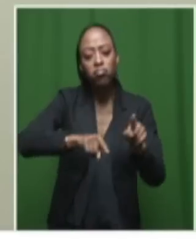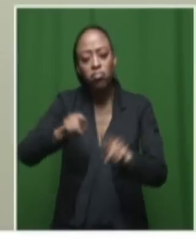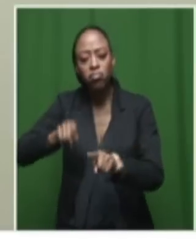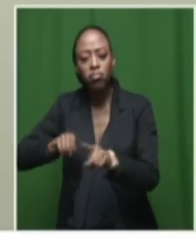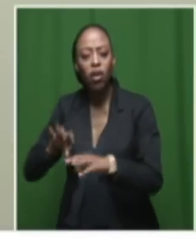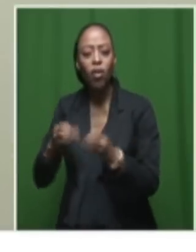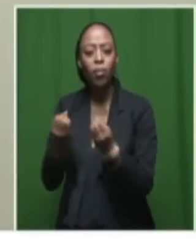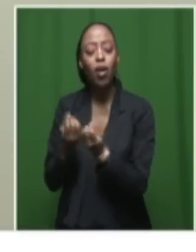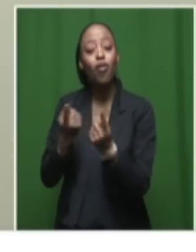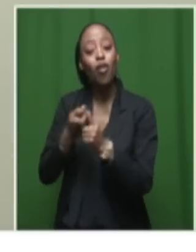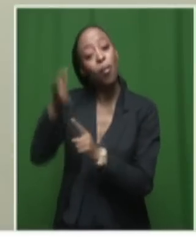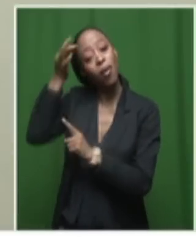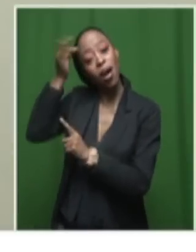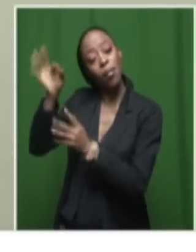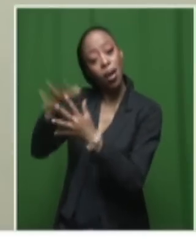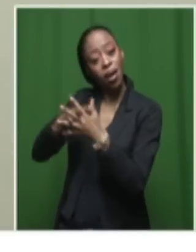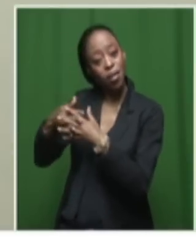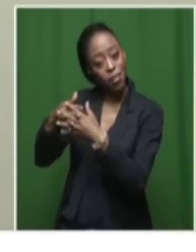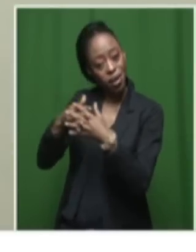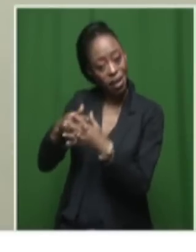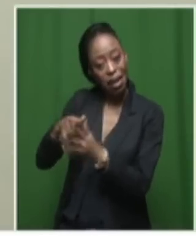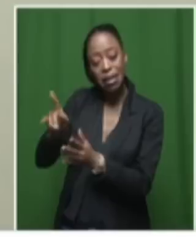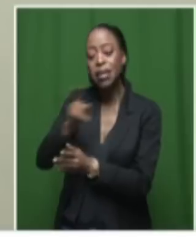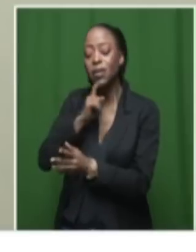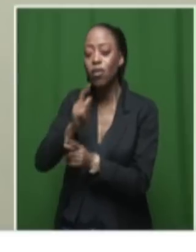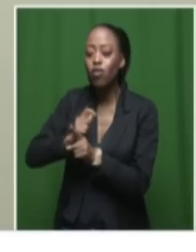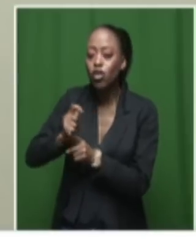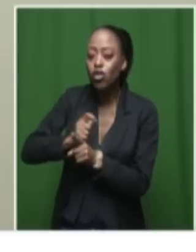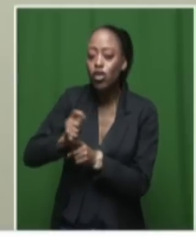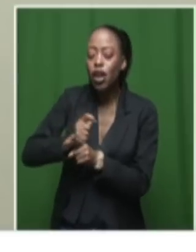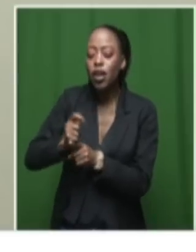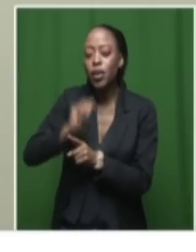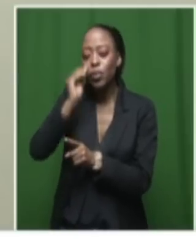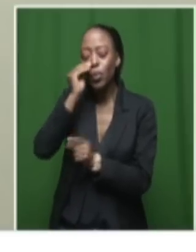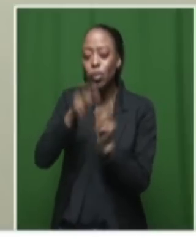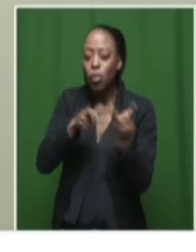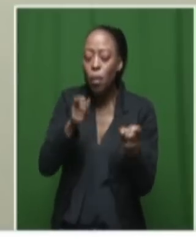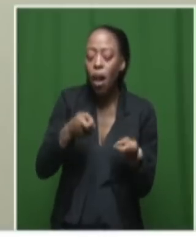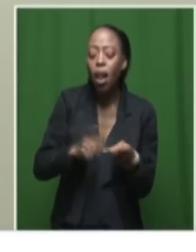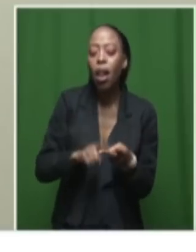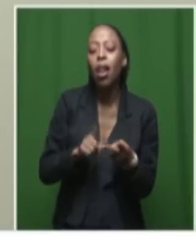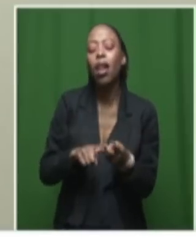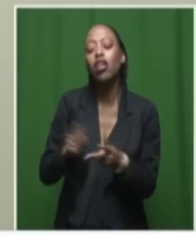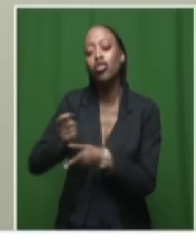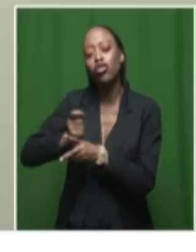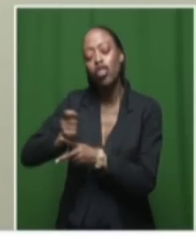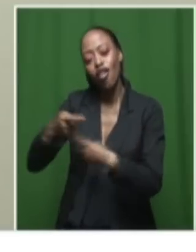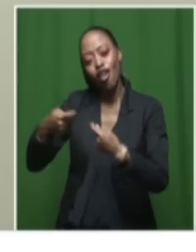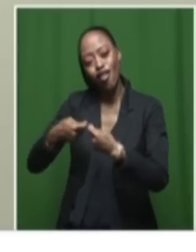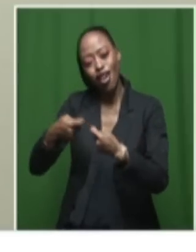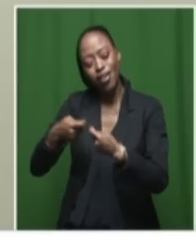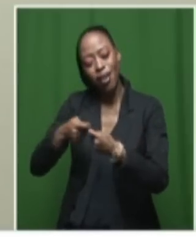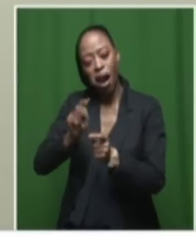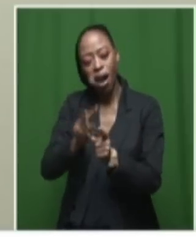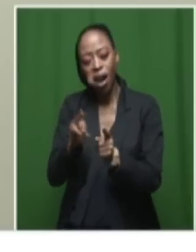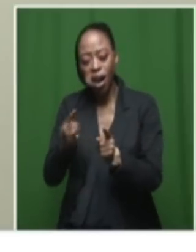the US government. And that's used for training journalists, that's used for, funding various